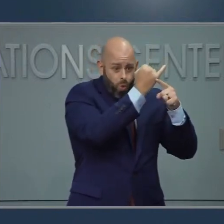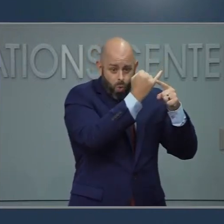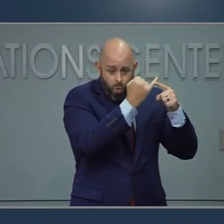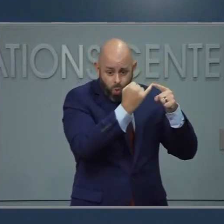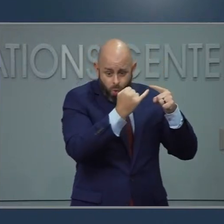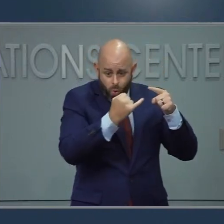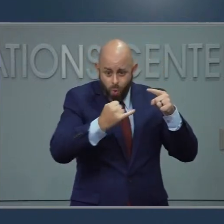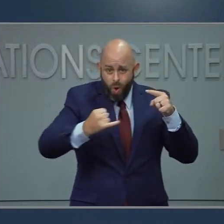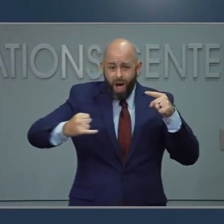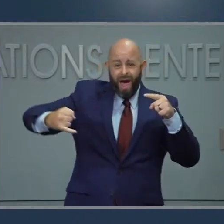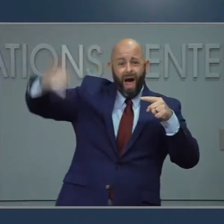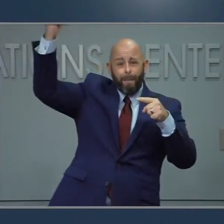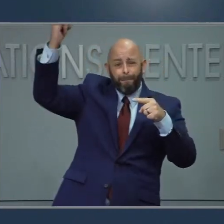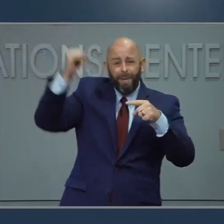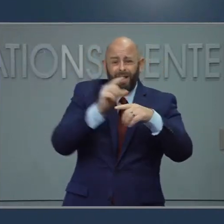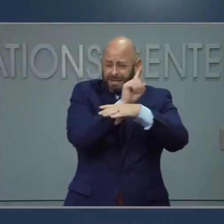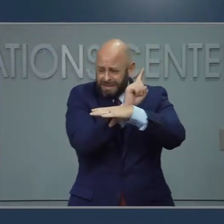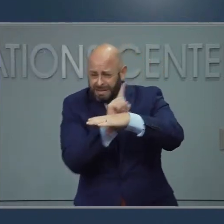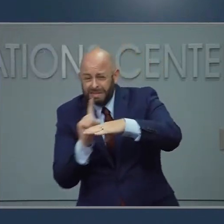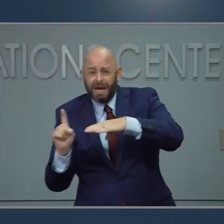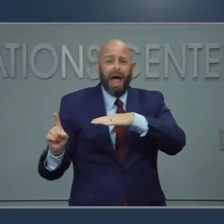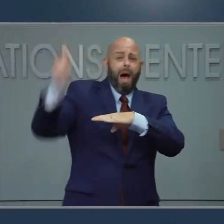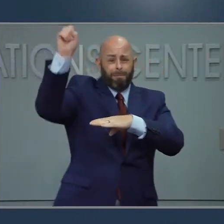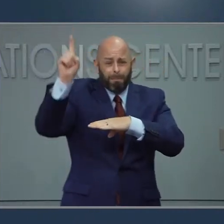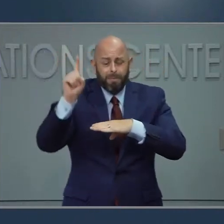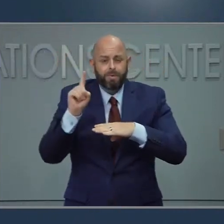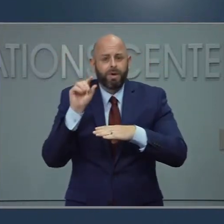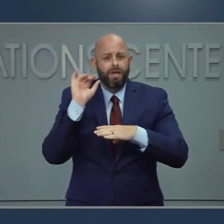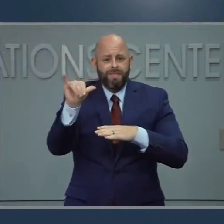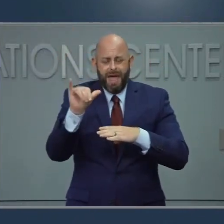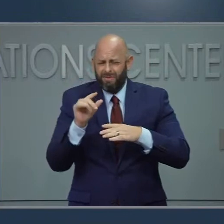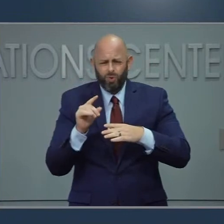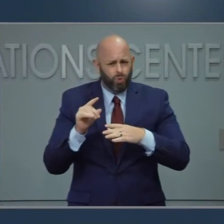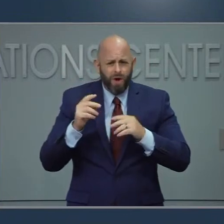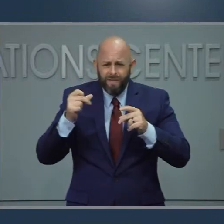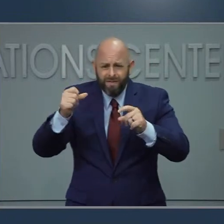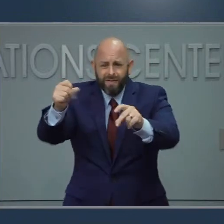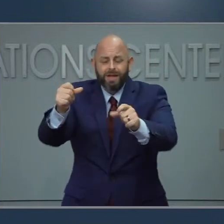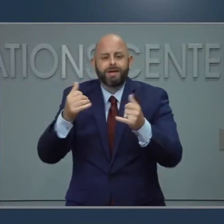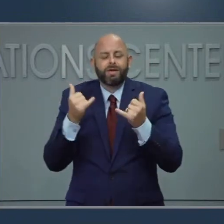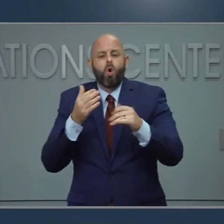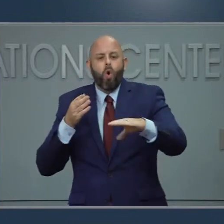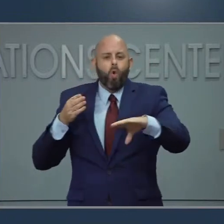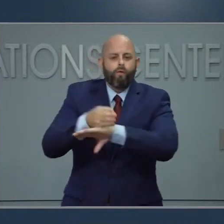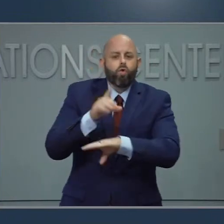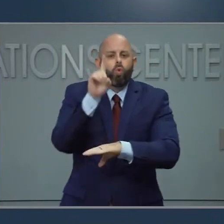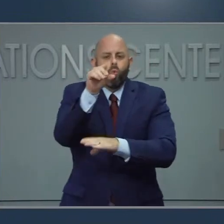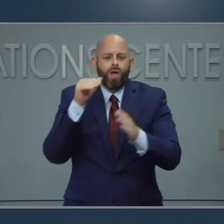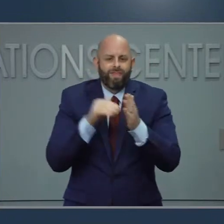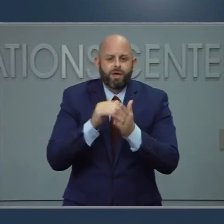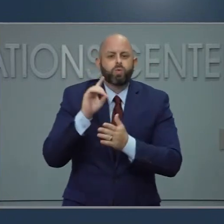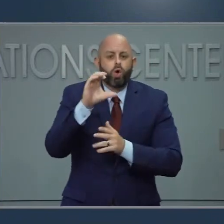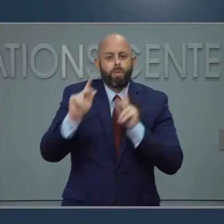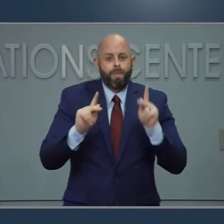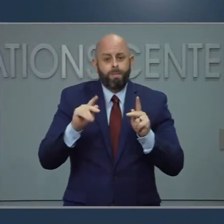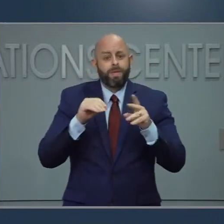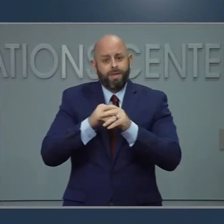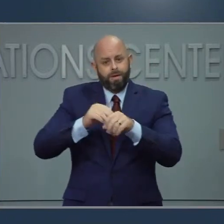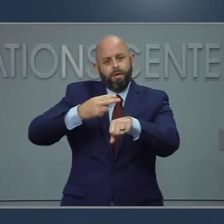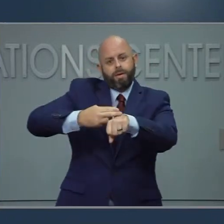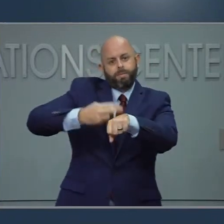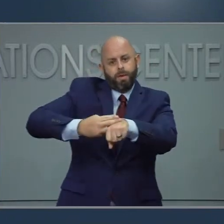up, that this trend has increased rapidly, and now we surpass 1,100 people in the hospital with